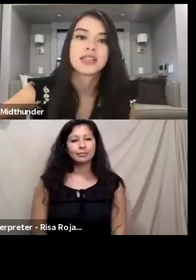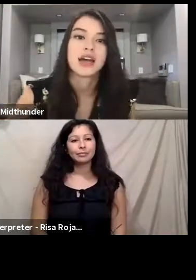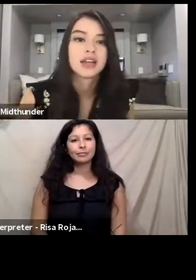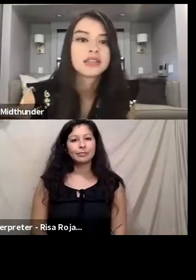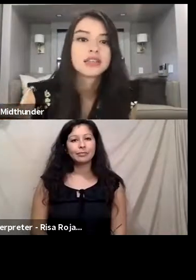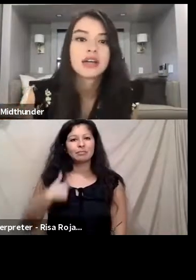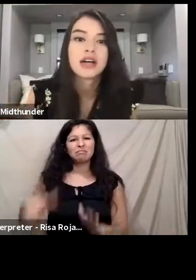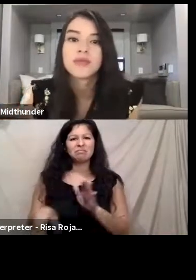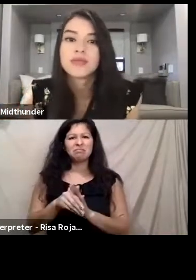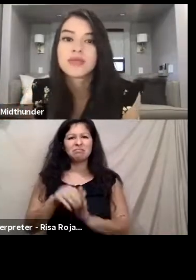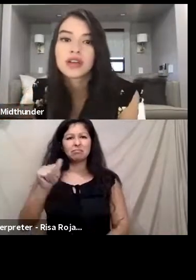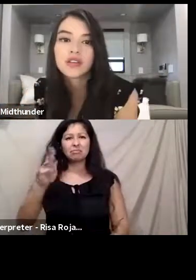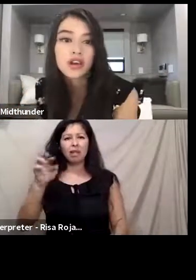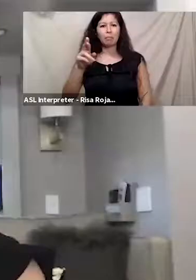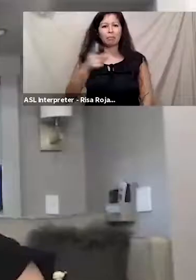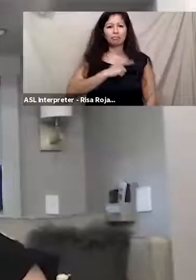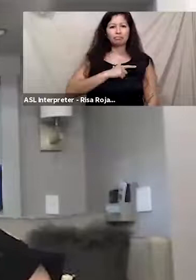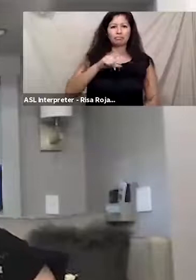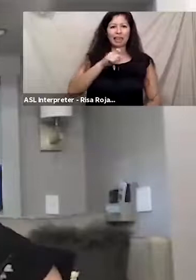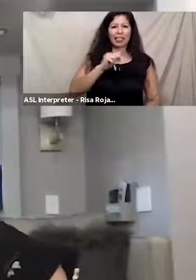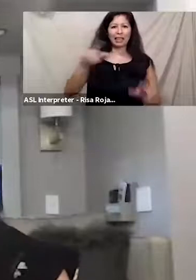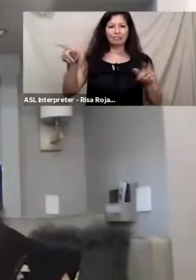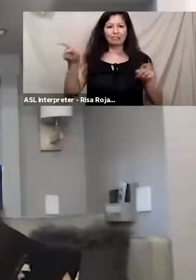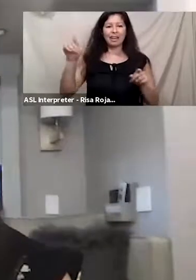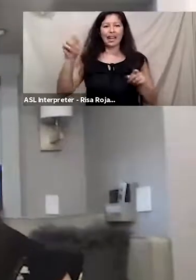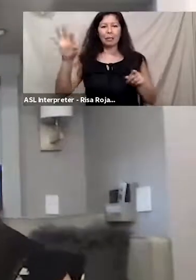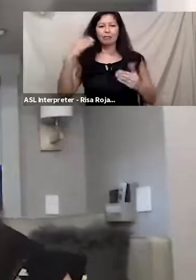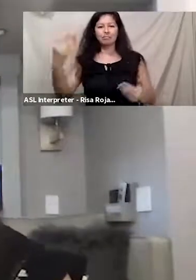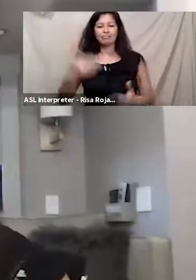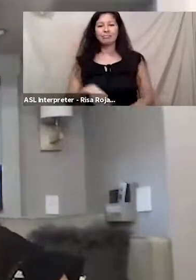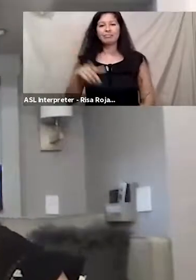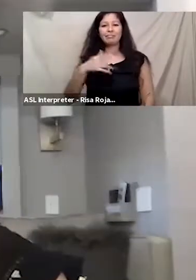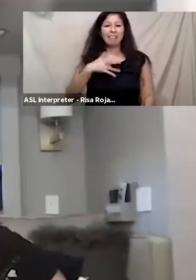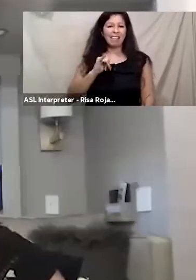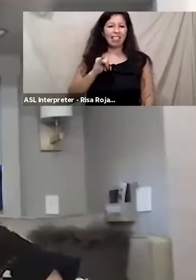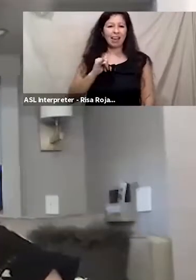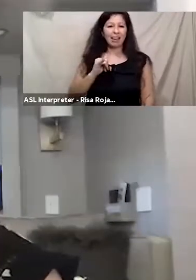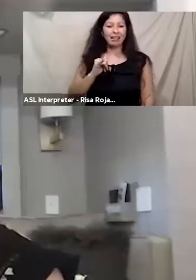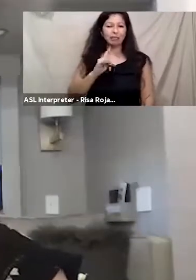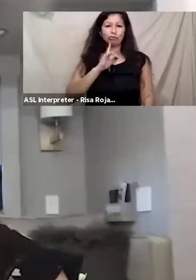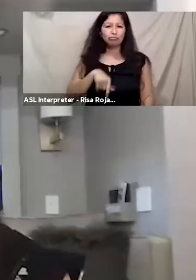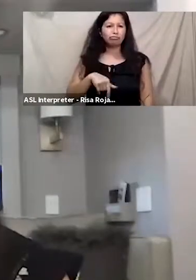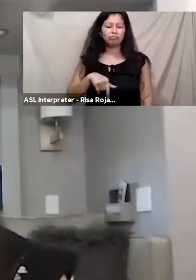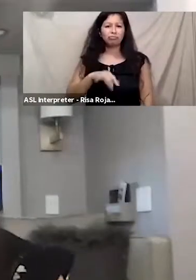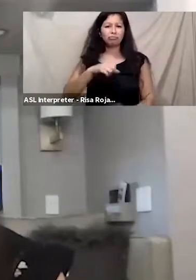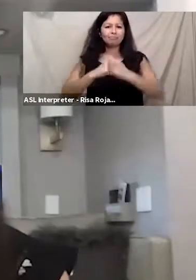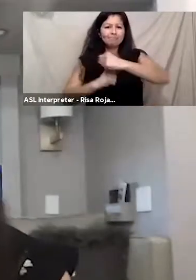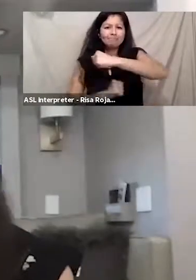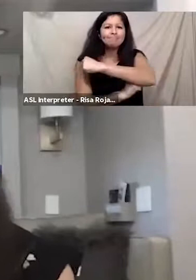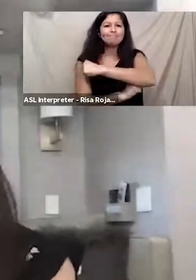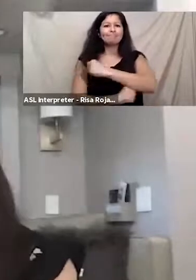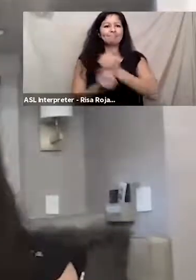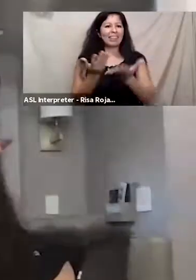I'll add to that. Go ahead. Oh, sorry. Yeah, I feel like there's a really foundational thing